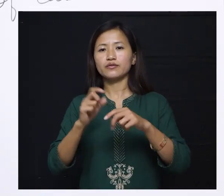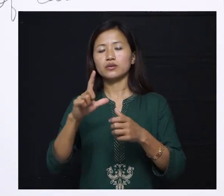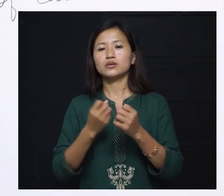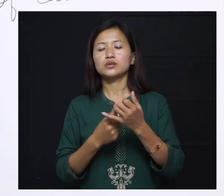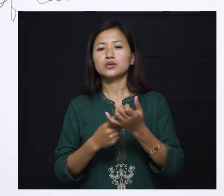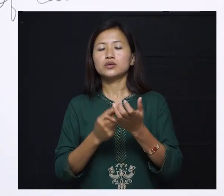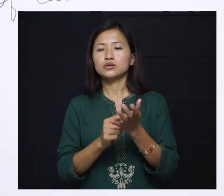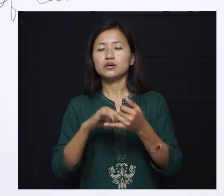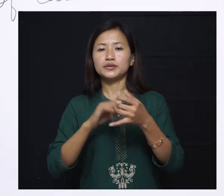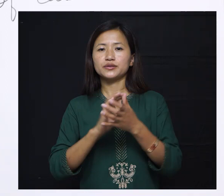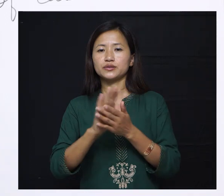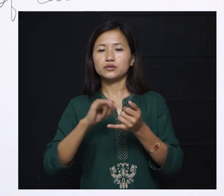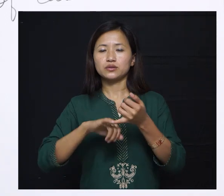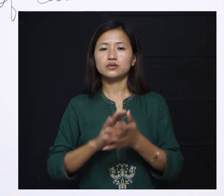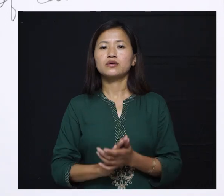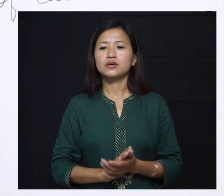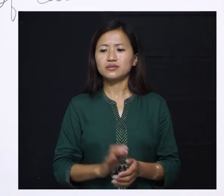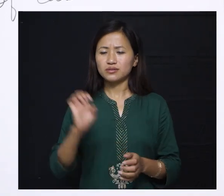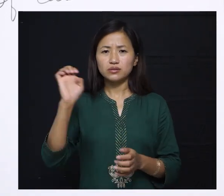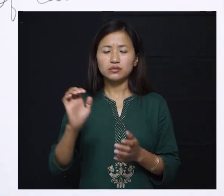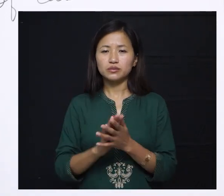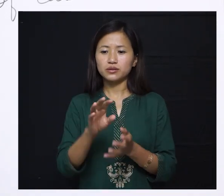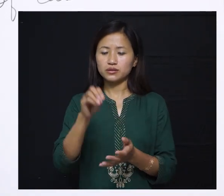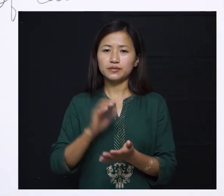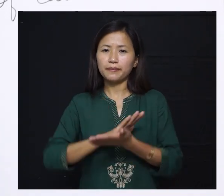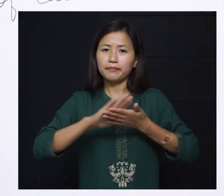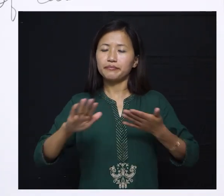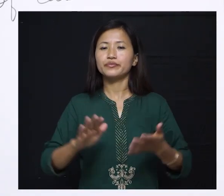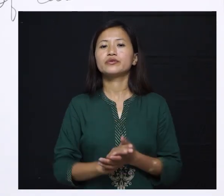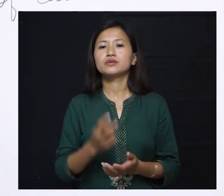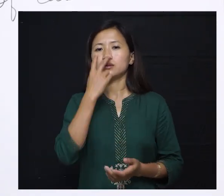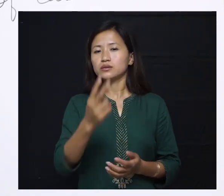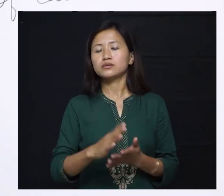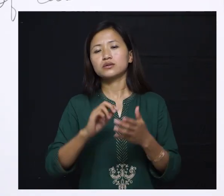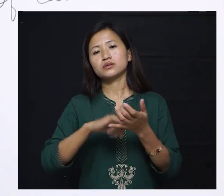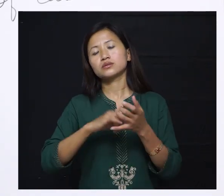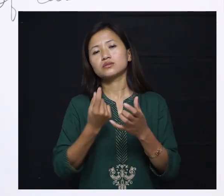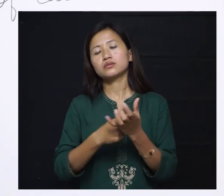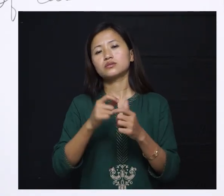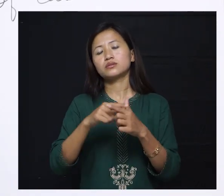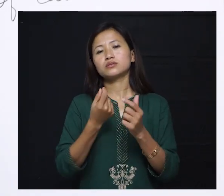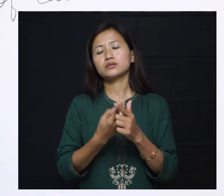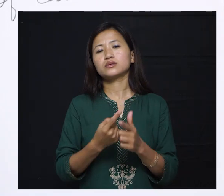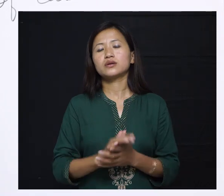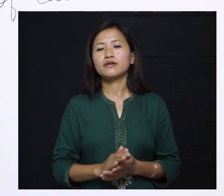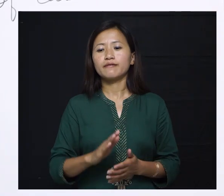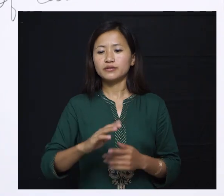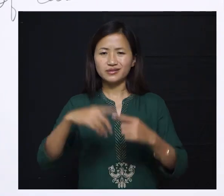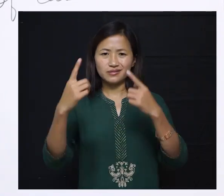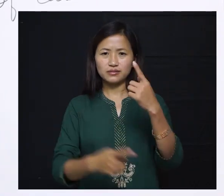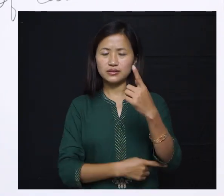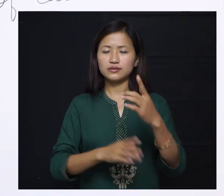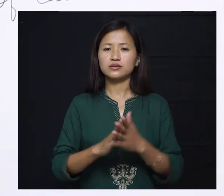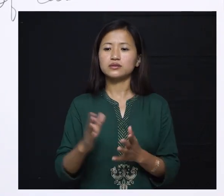know that their economy can improve. So many of the rulers were keeping an eye on Surat. However, Surat finally came under